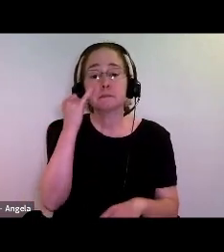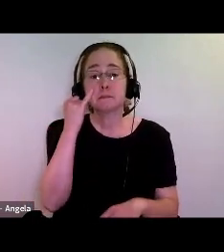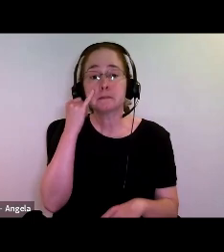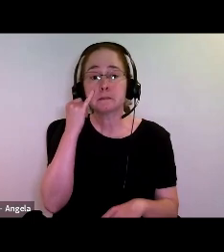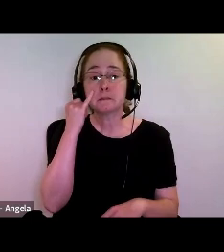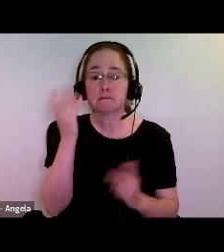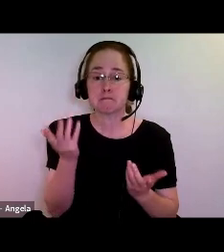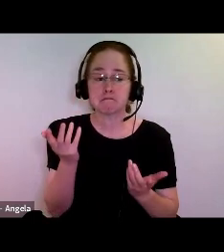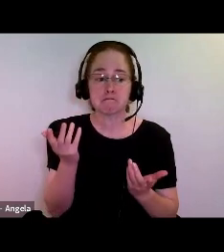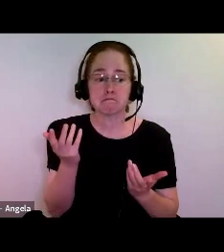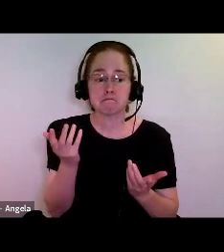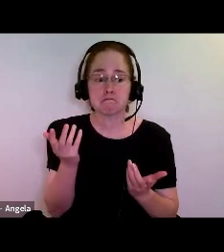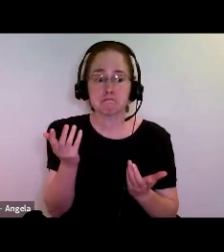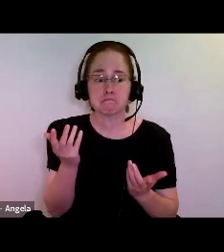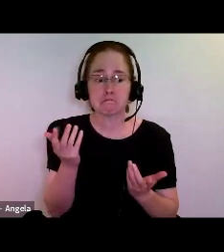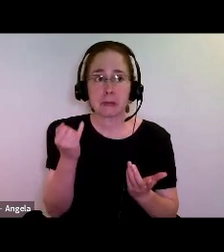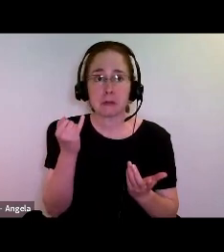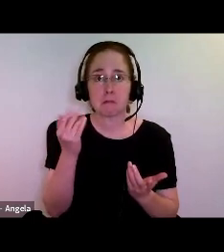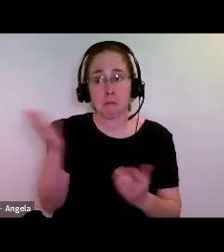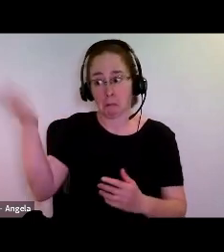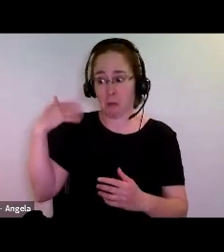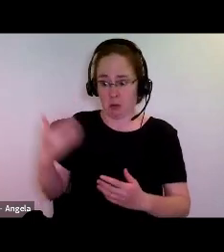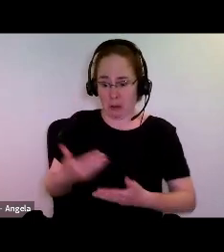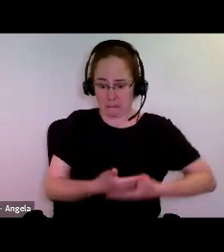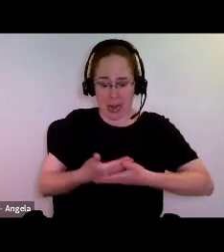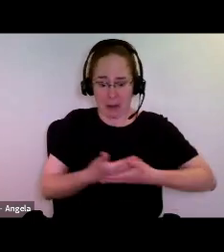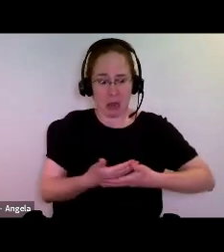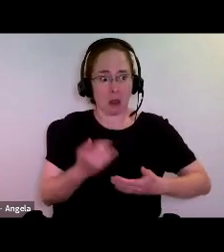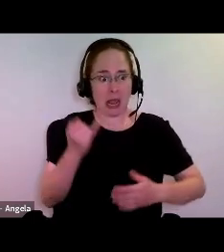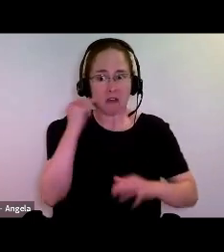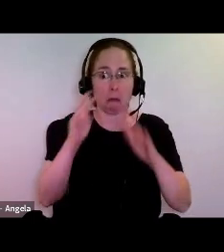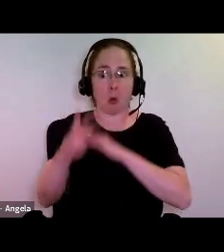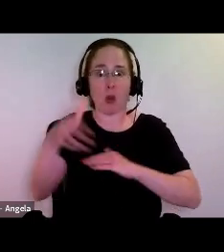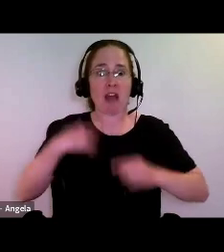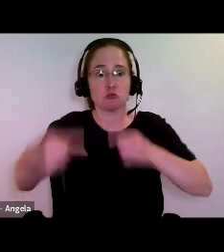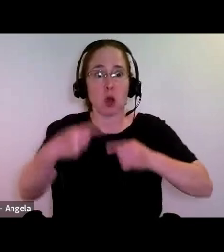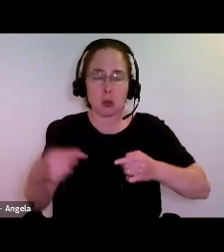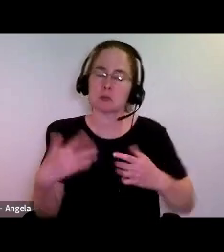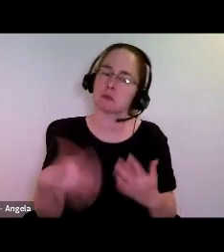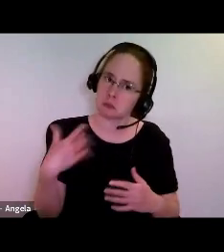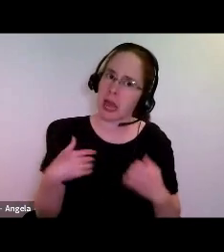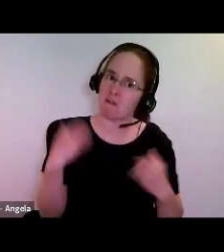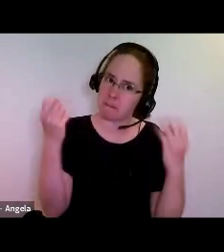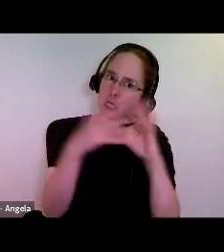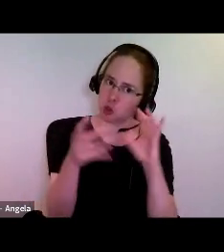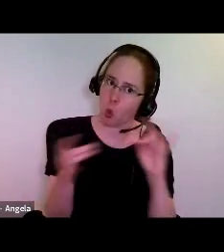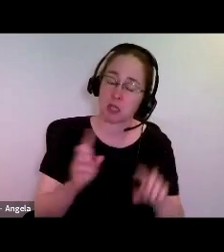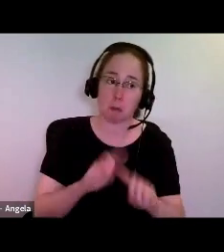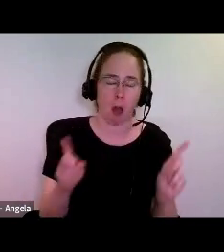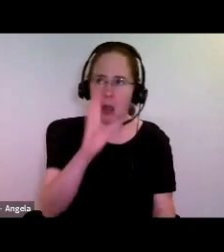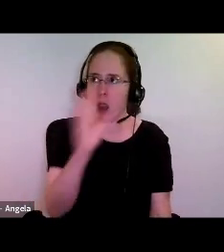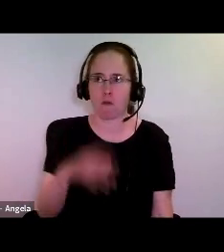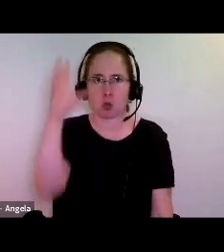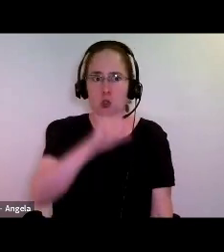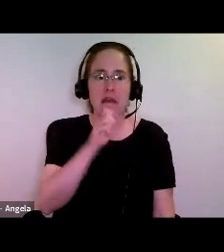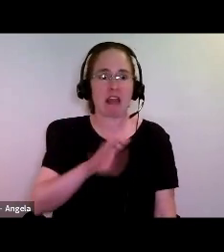we knew Luke as a baby was going to have struggles, we could tell you many stories. But we never guessed at age